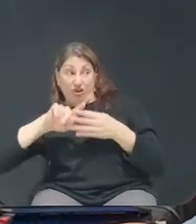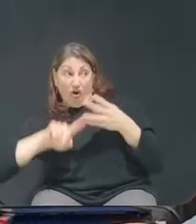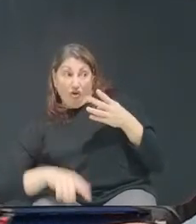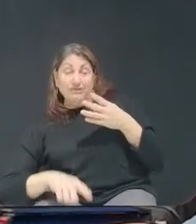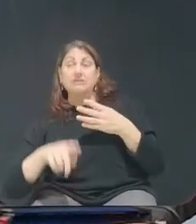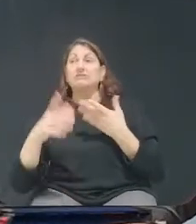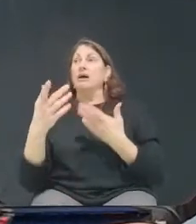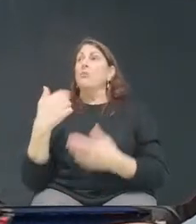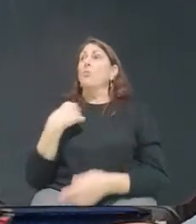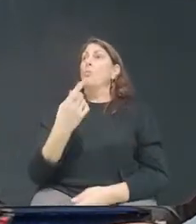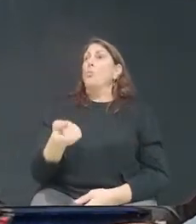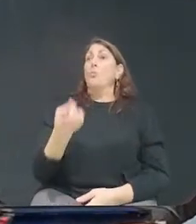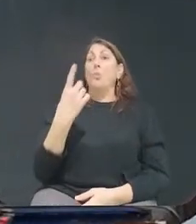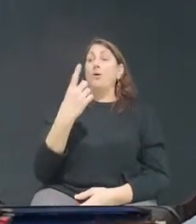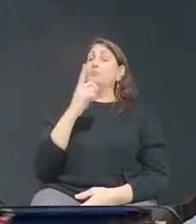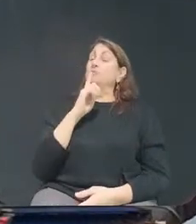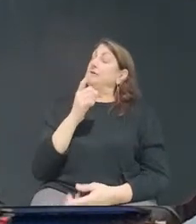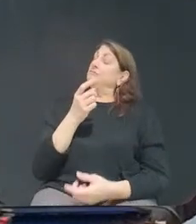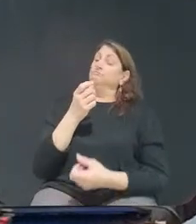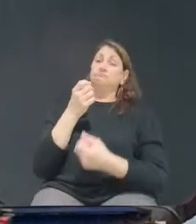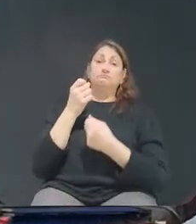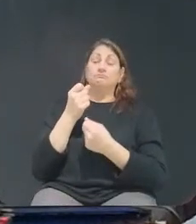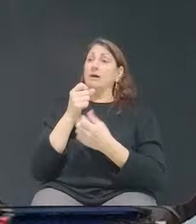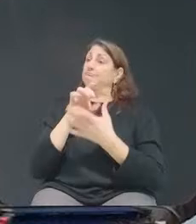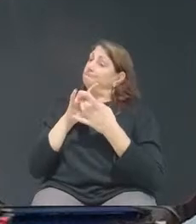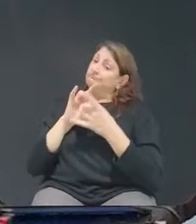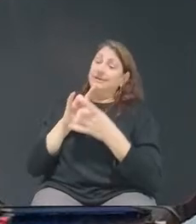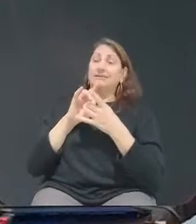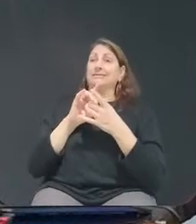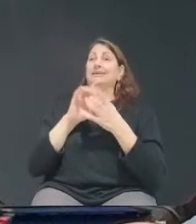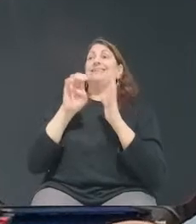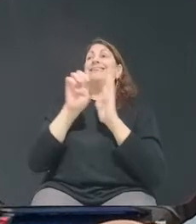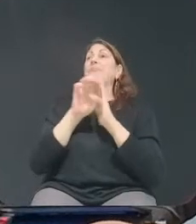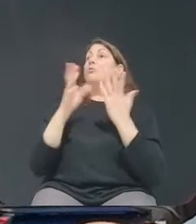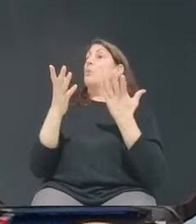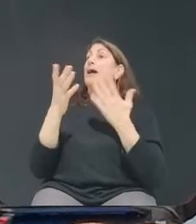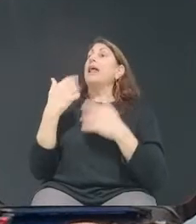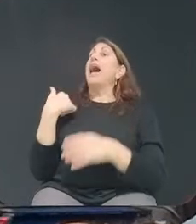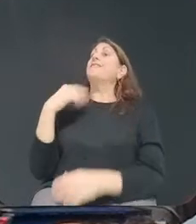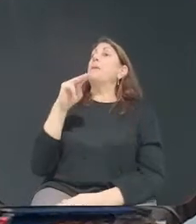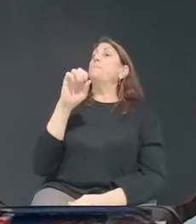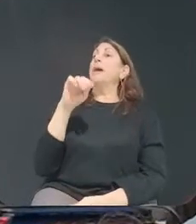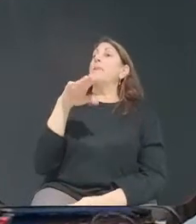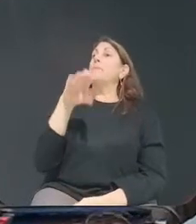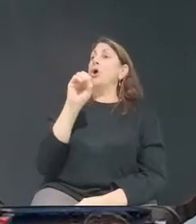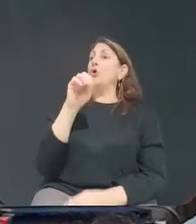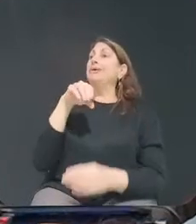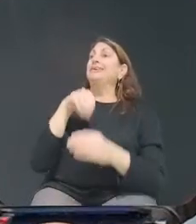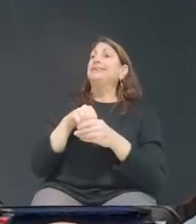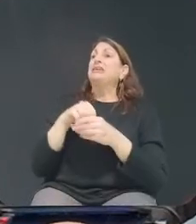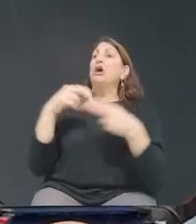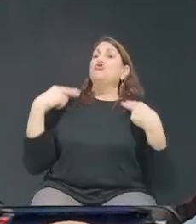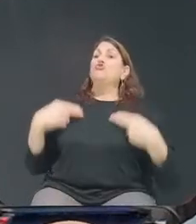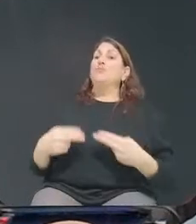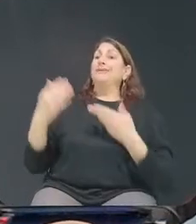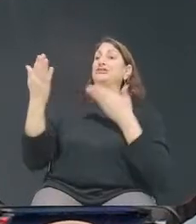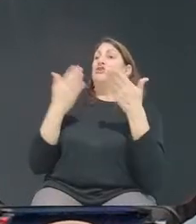One very pertinent example is a memo that was written internal to the Human Services Department